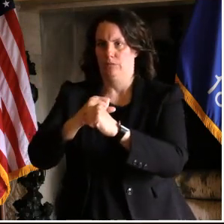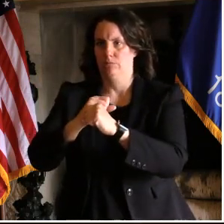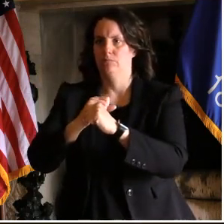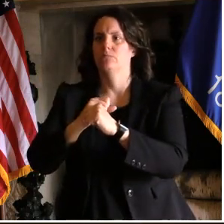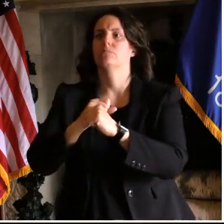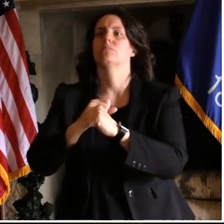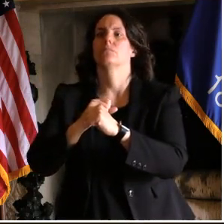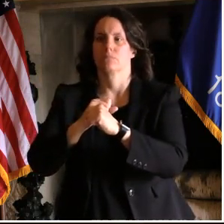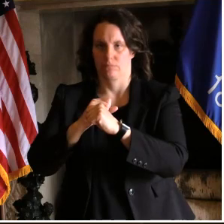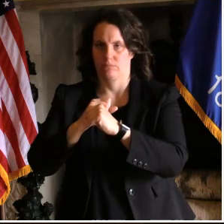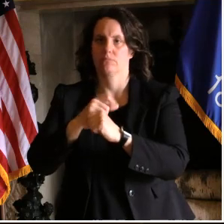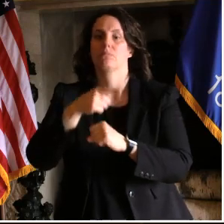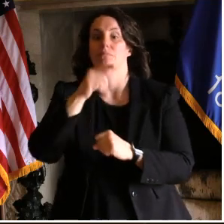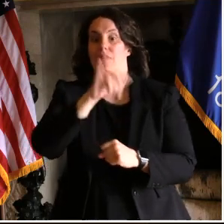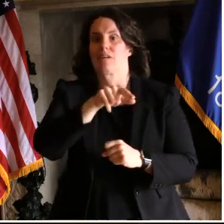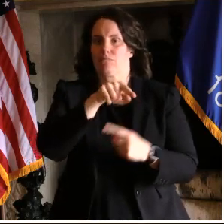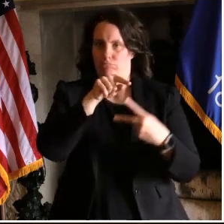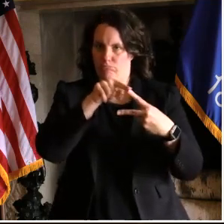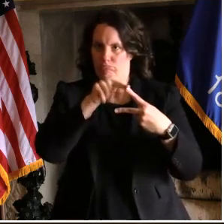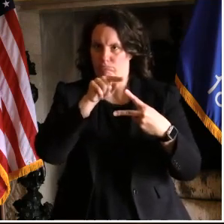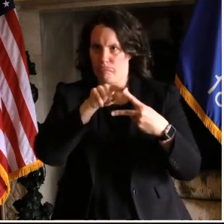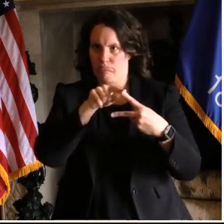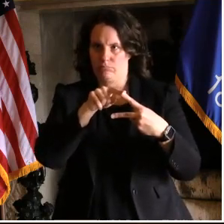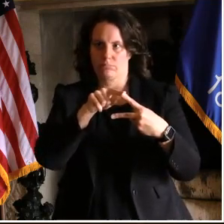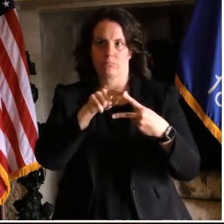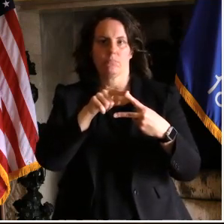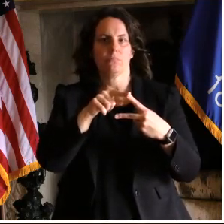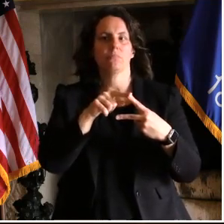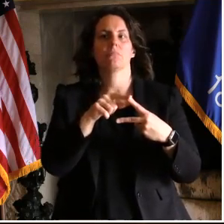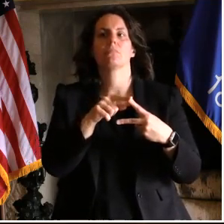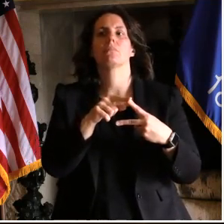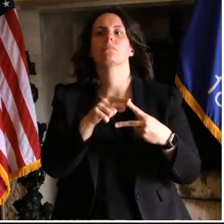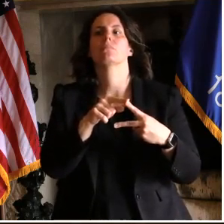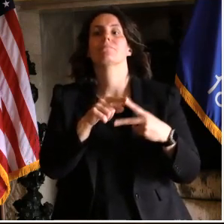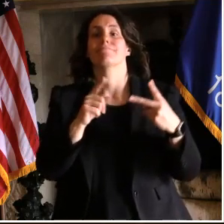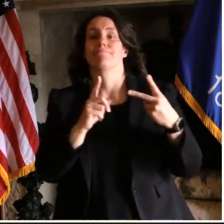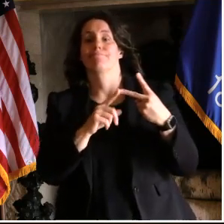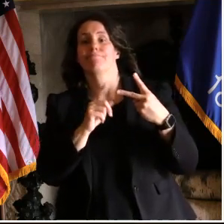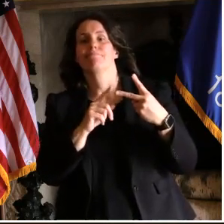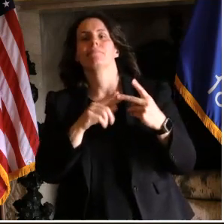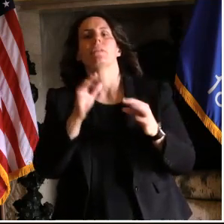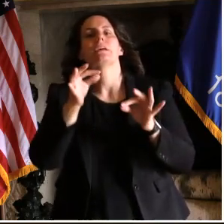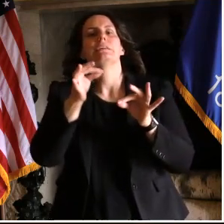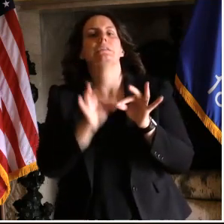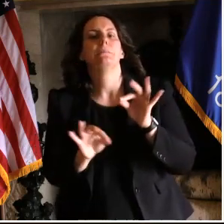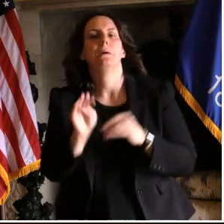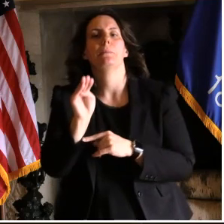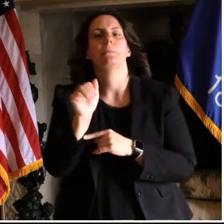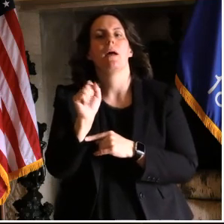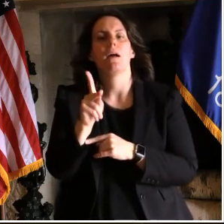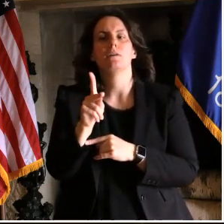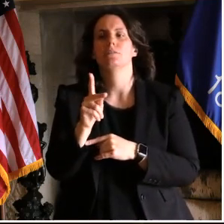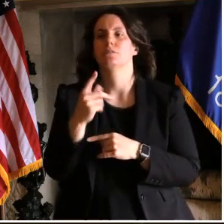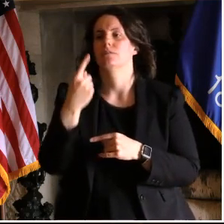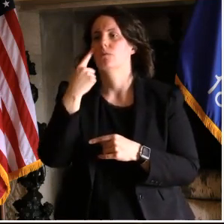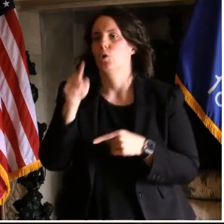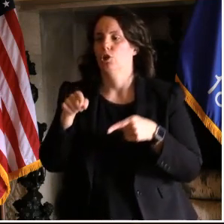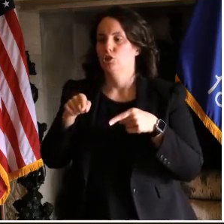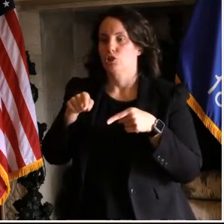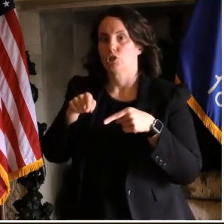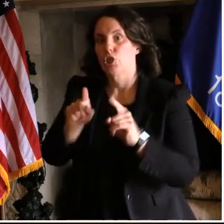transmission. There's also good data that they're simple barrier masks, the ones that we use during surgery, that don't necessarily filter the air, but